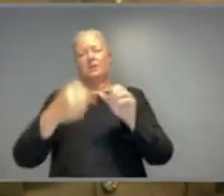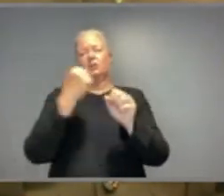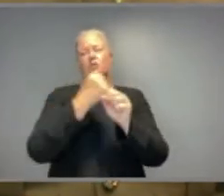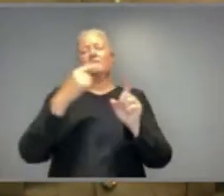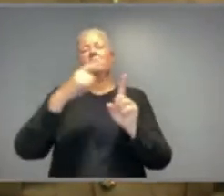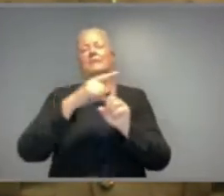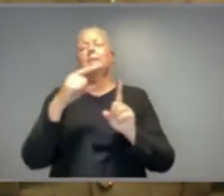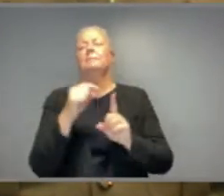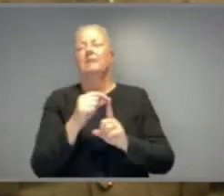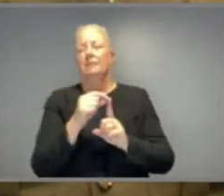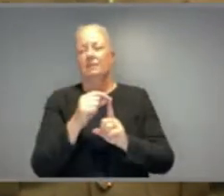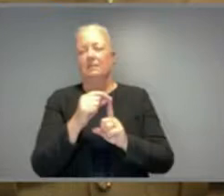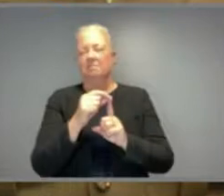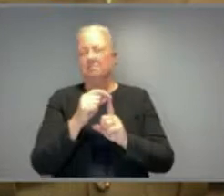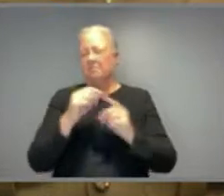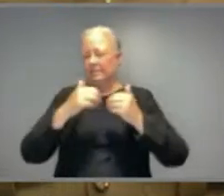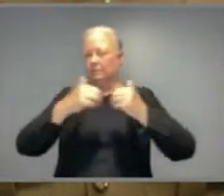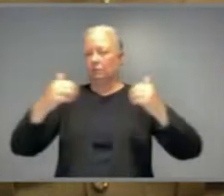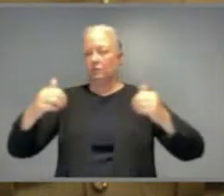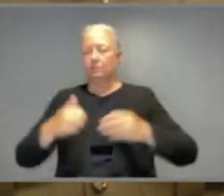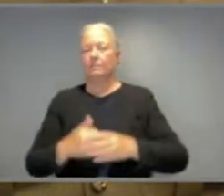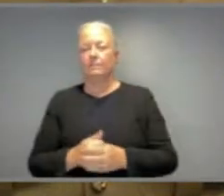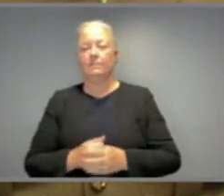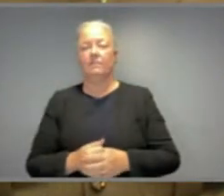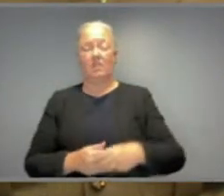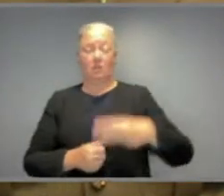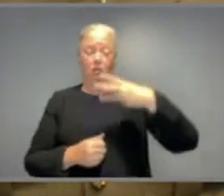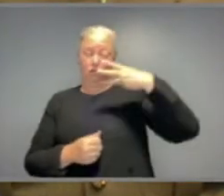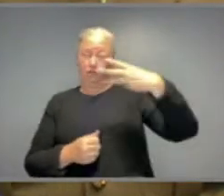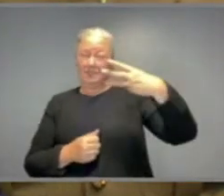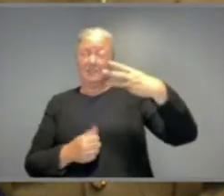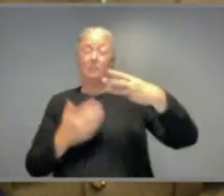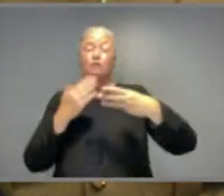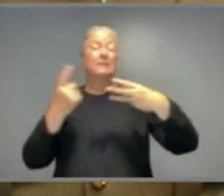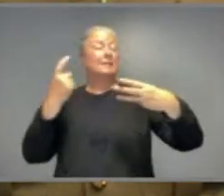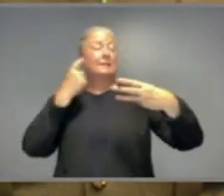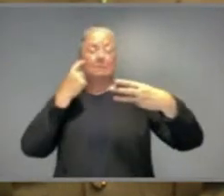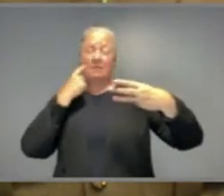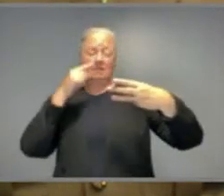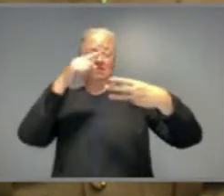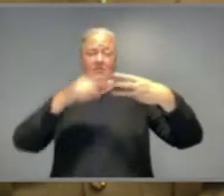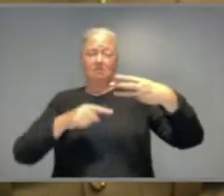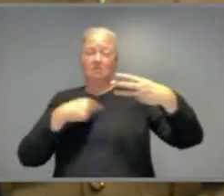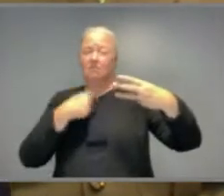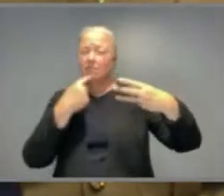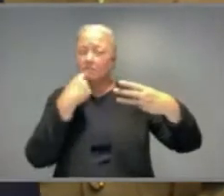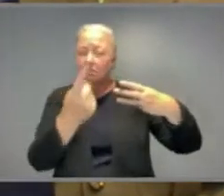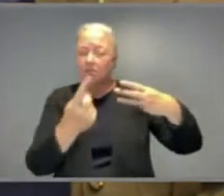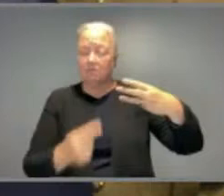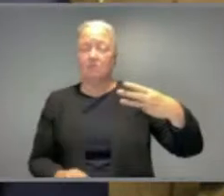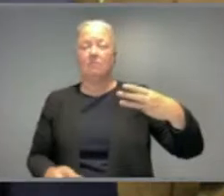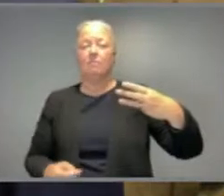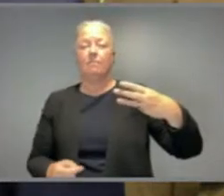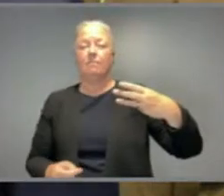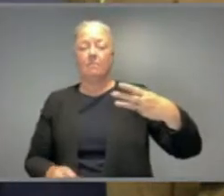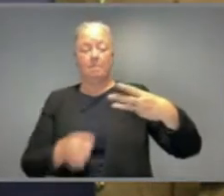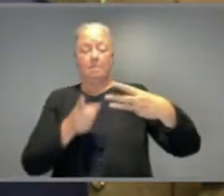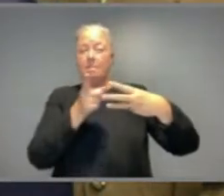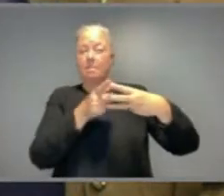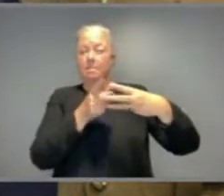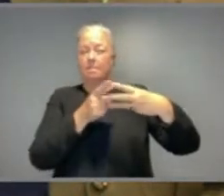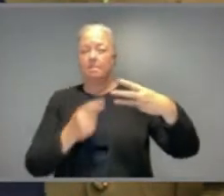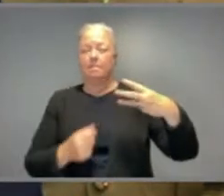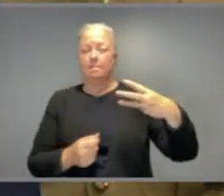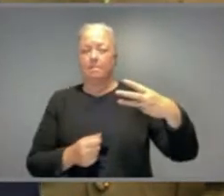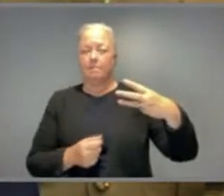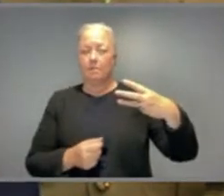3 simple conclusions or findings from this work. First, that